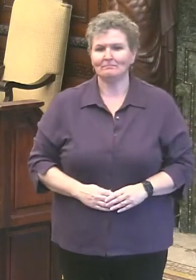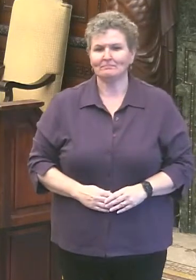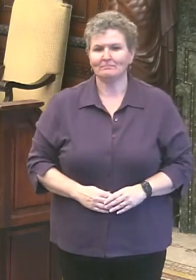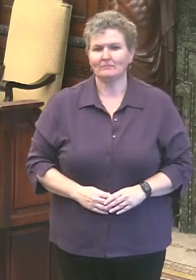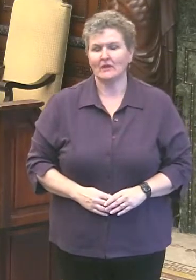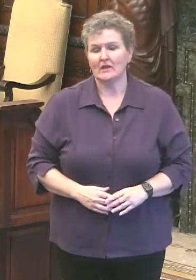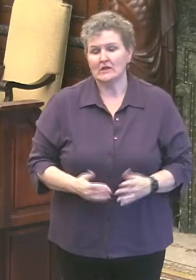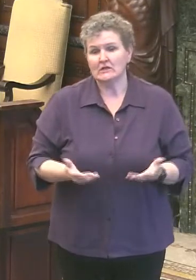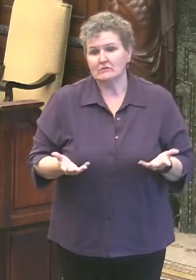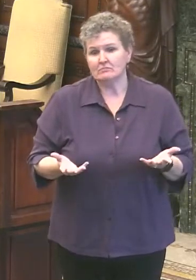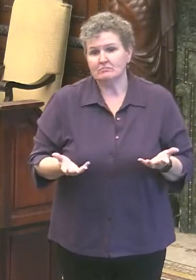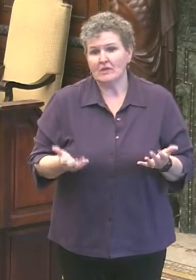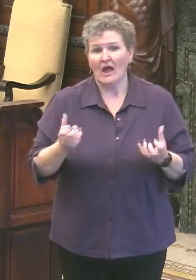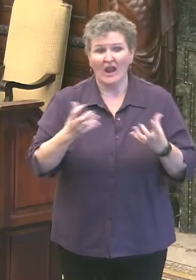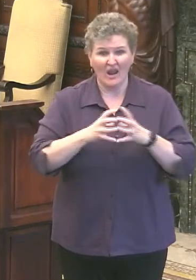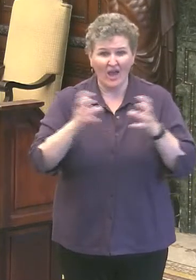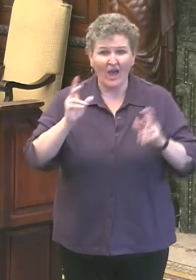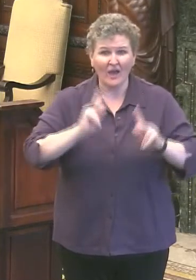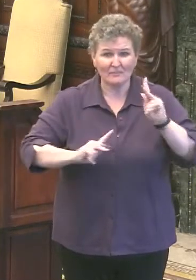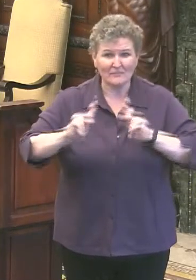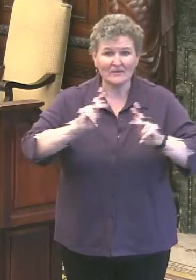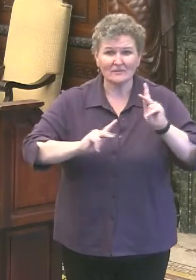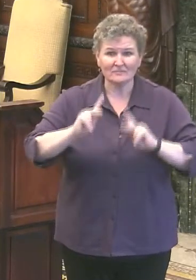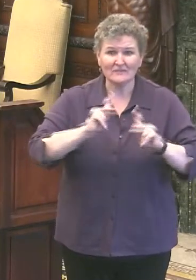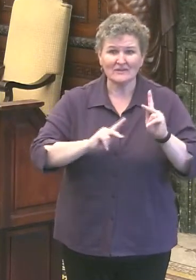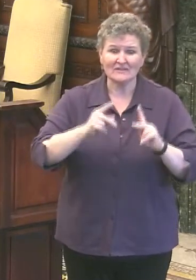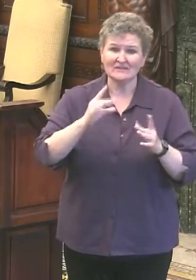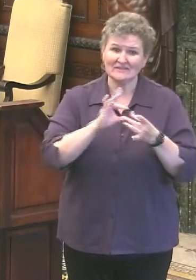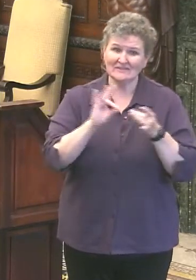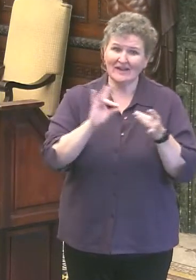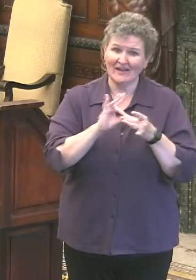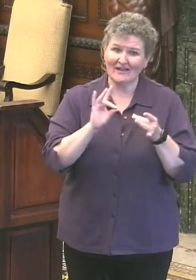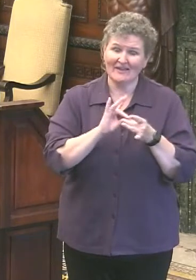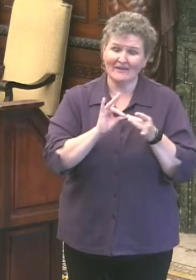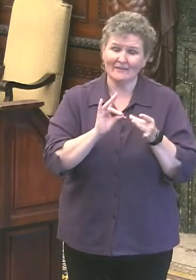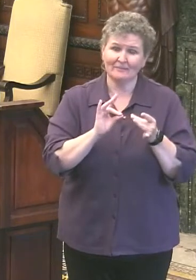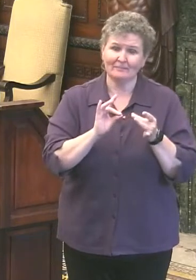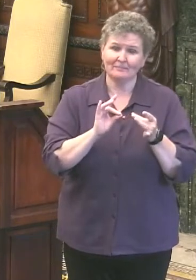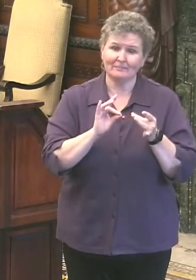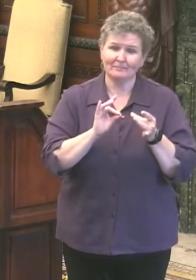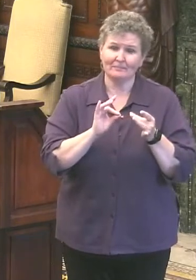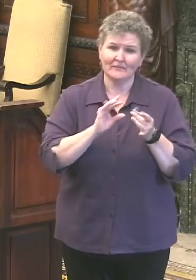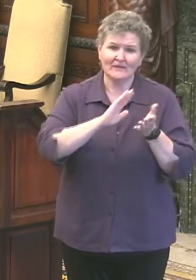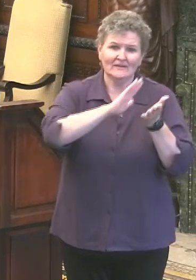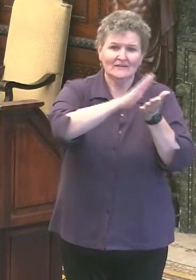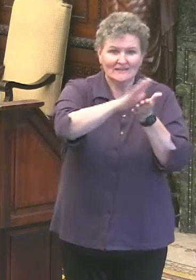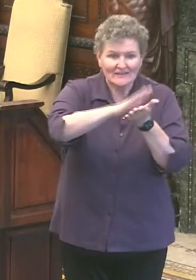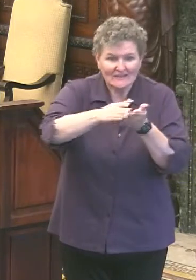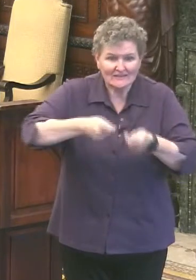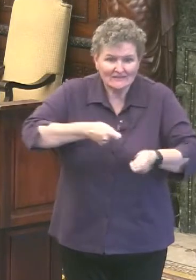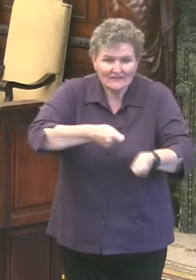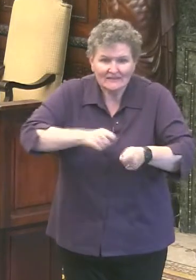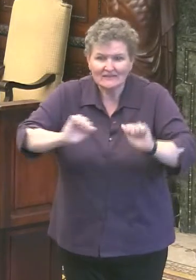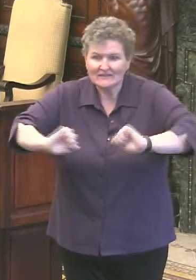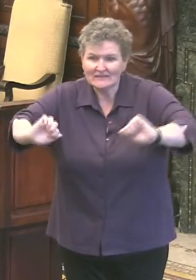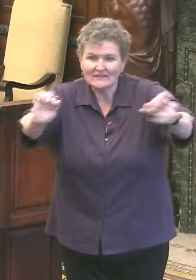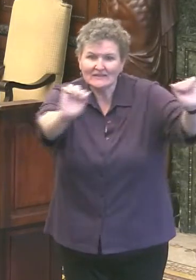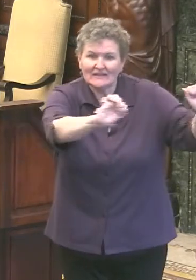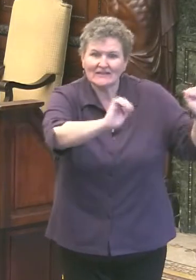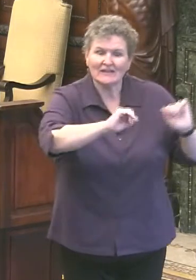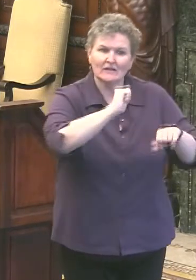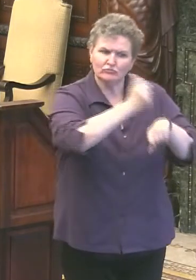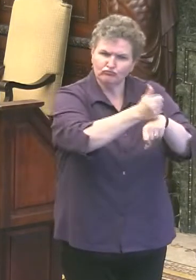to make sure that the sanitation protocols are in place at schools,